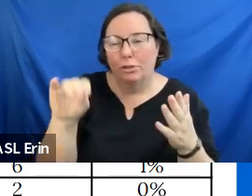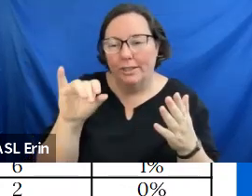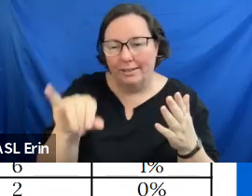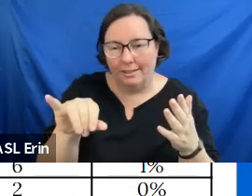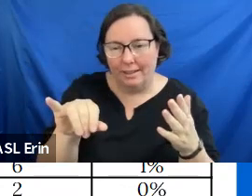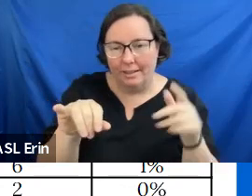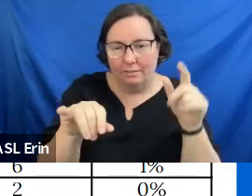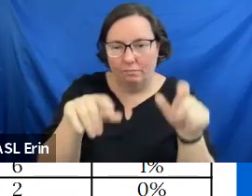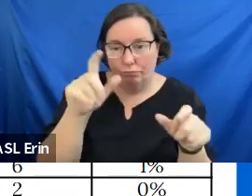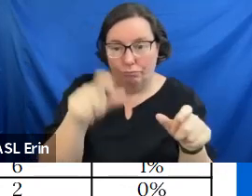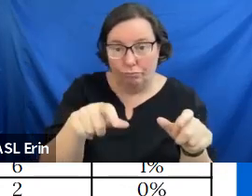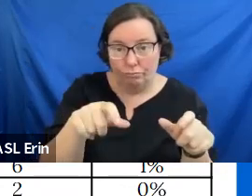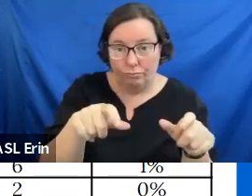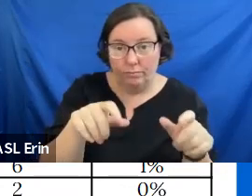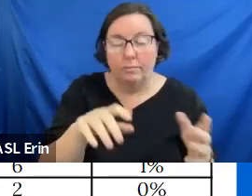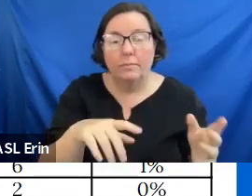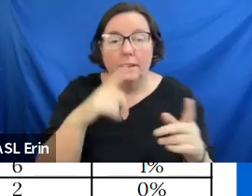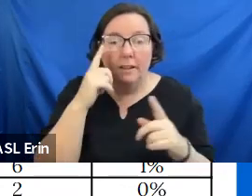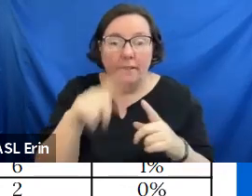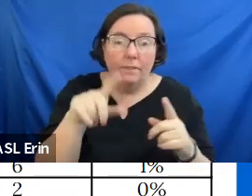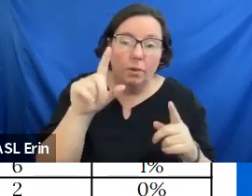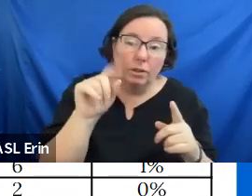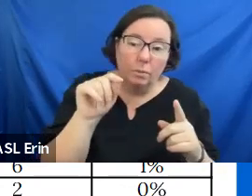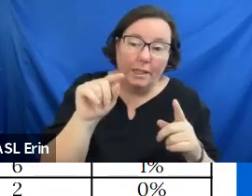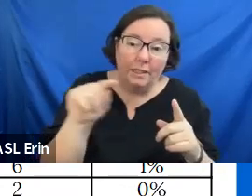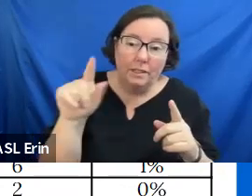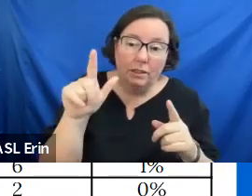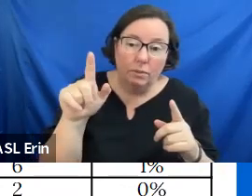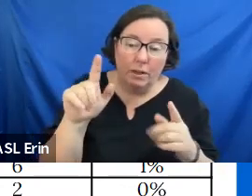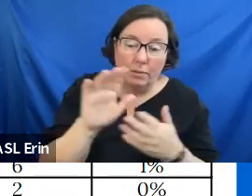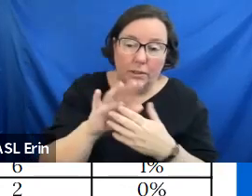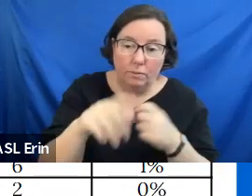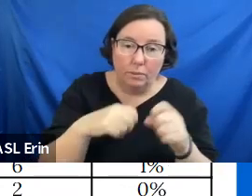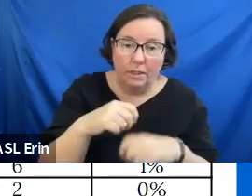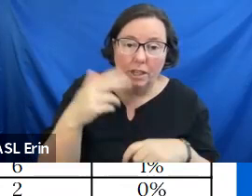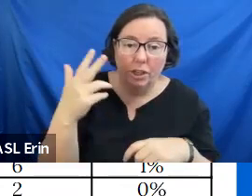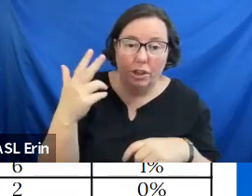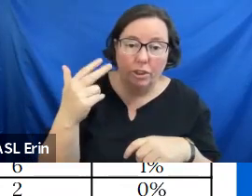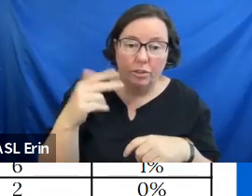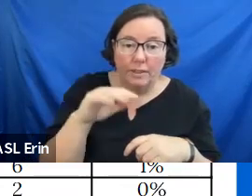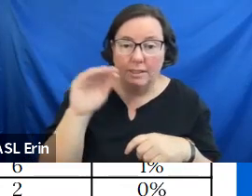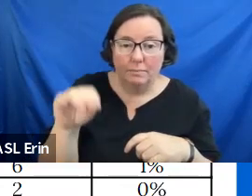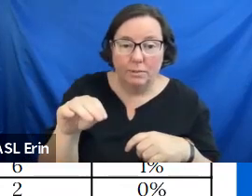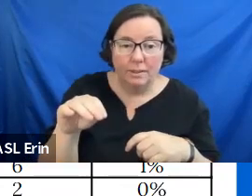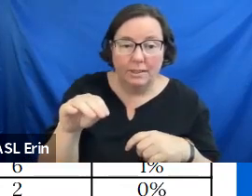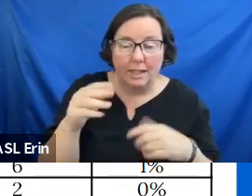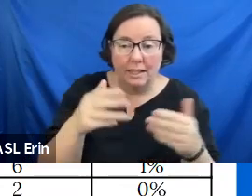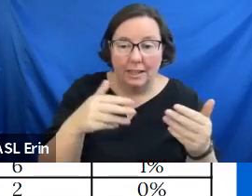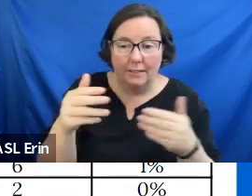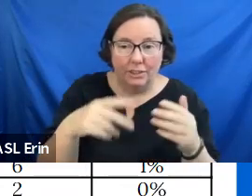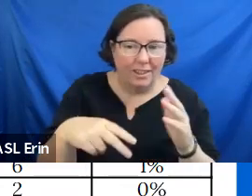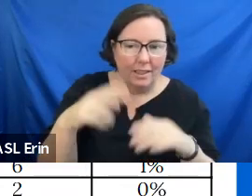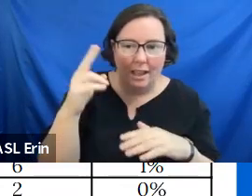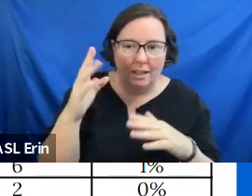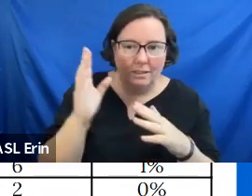that for 2021, 13% of invitations, the highest percentage